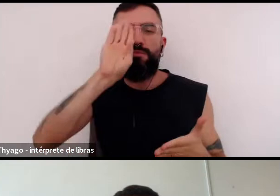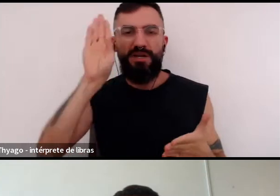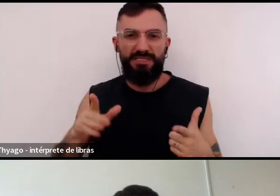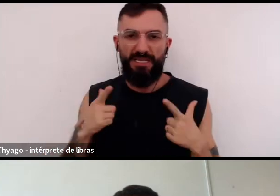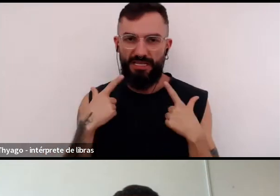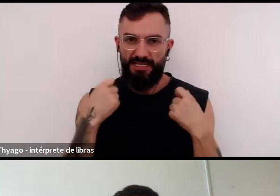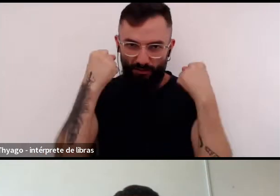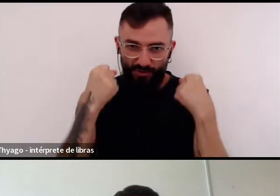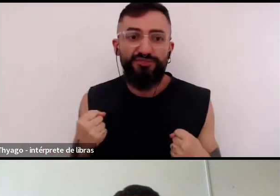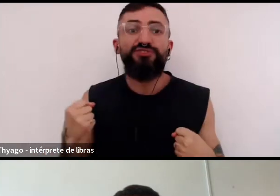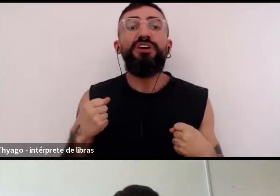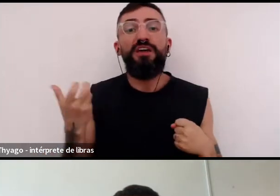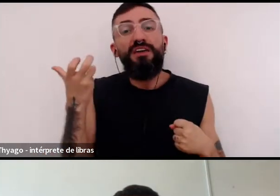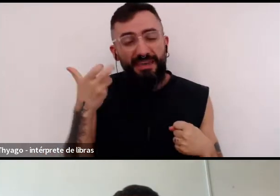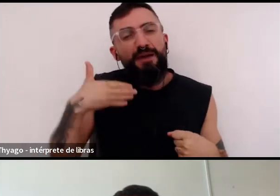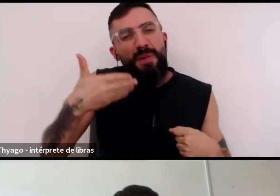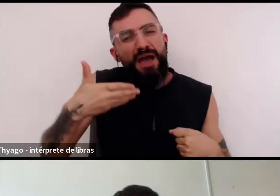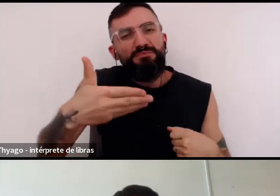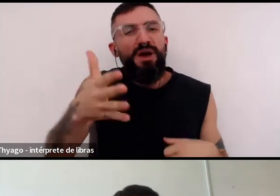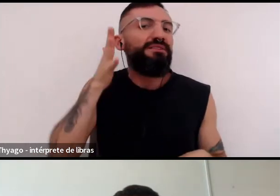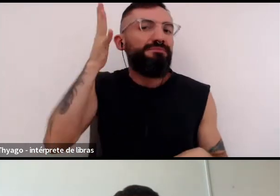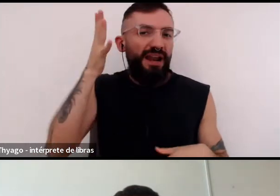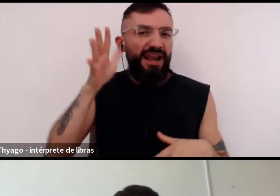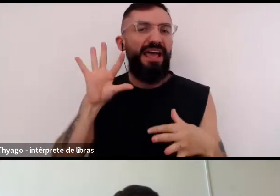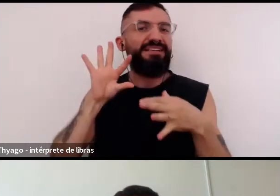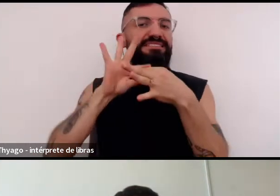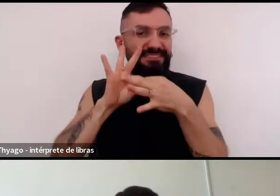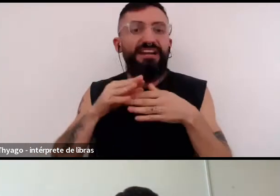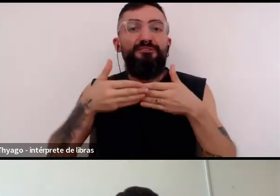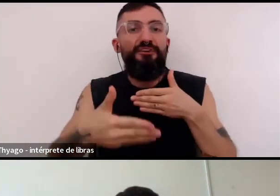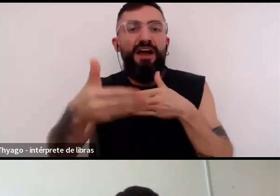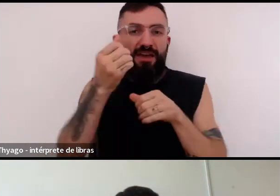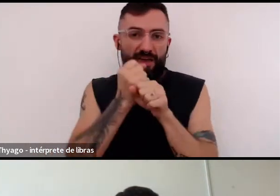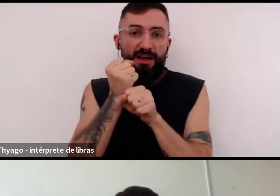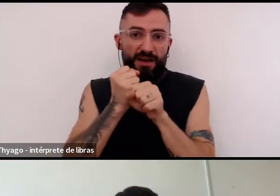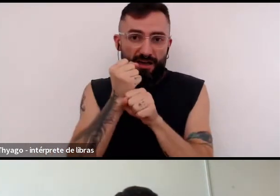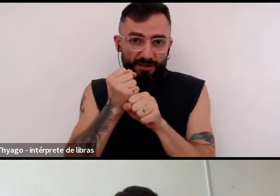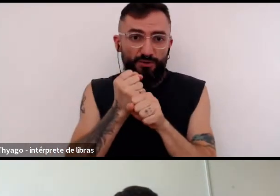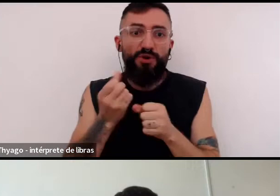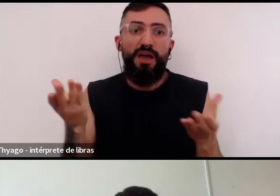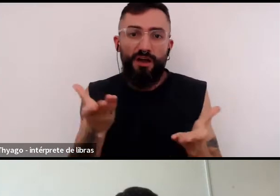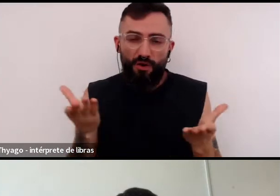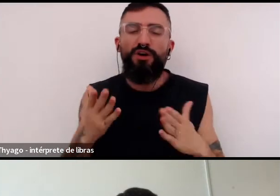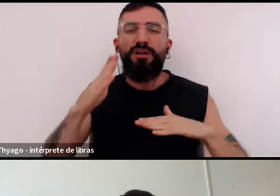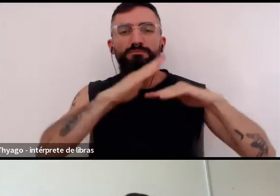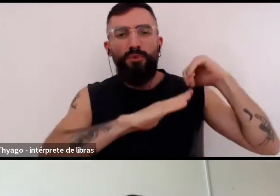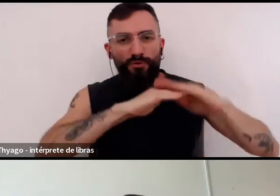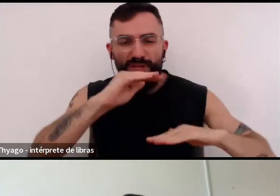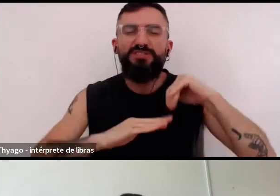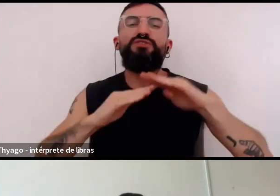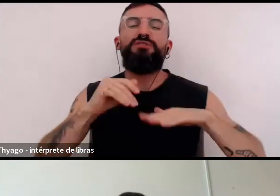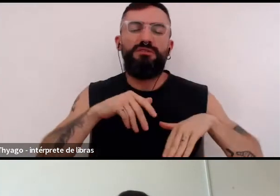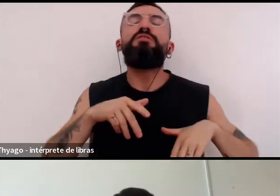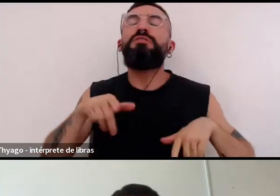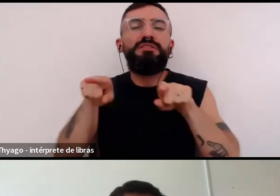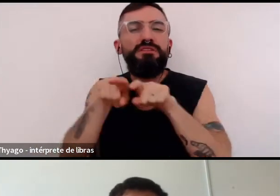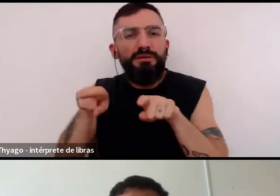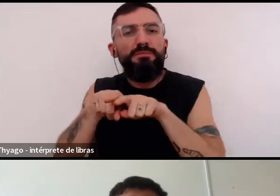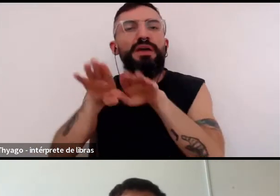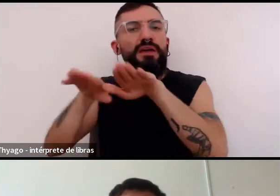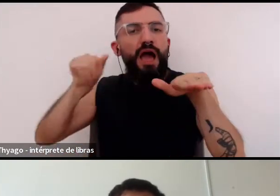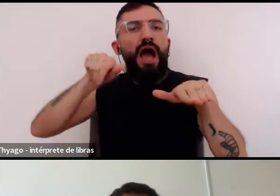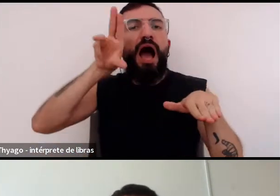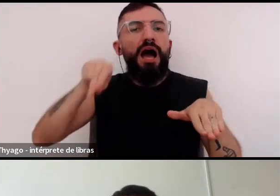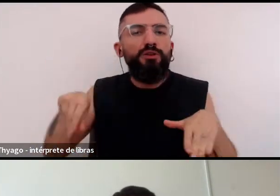more lectures together this year, bringing together professionals and students interested in names